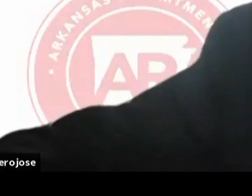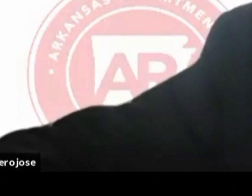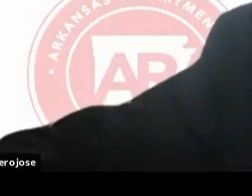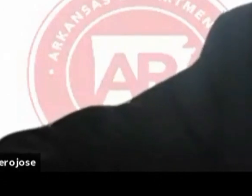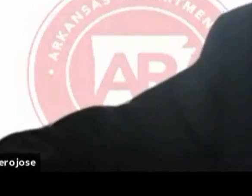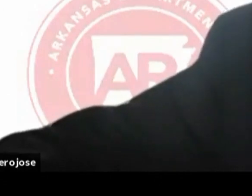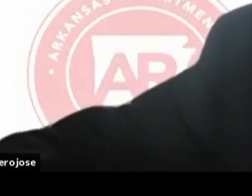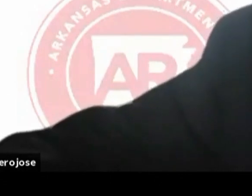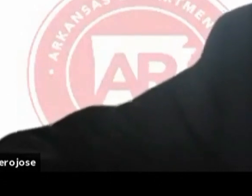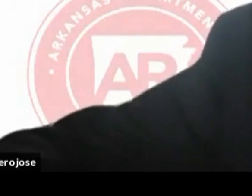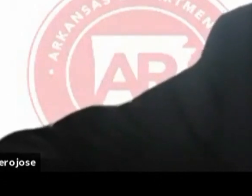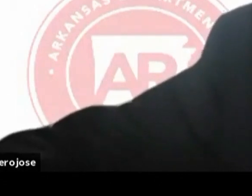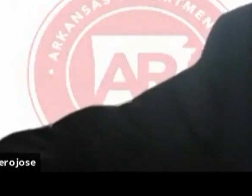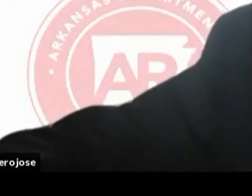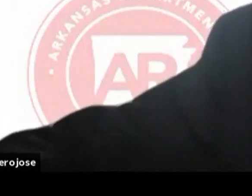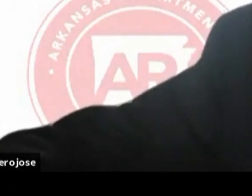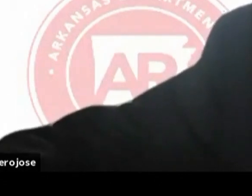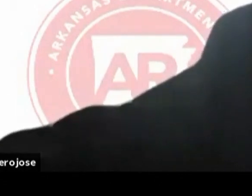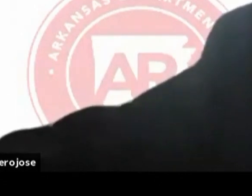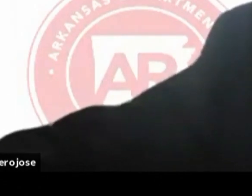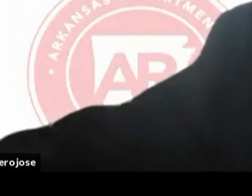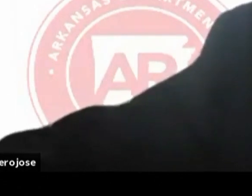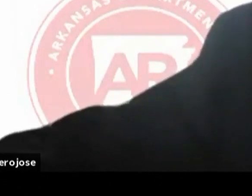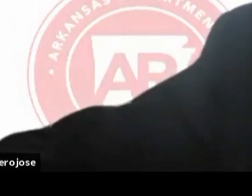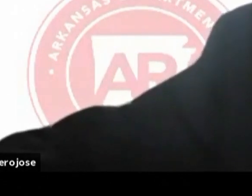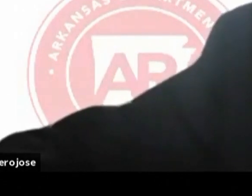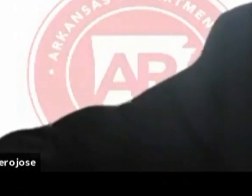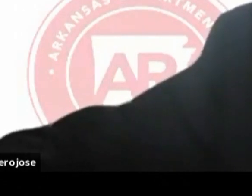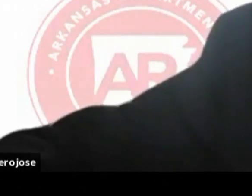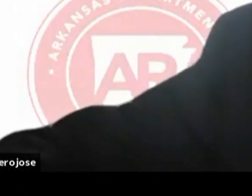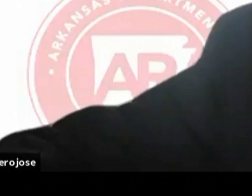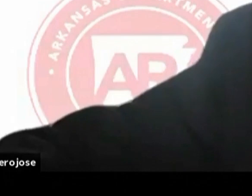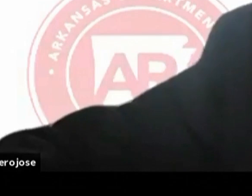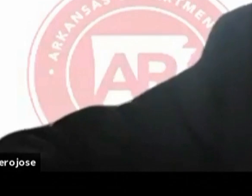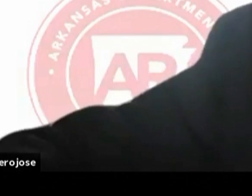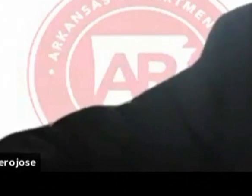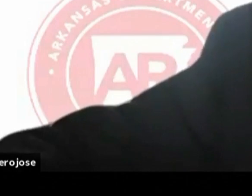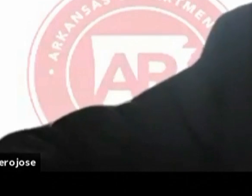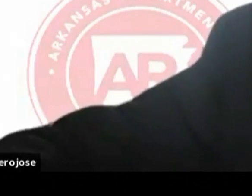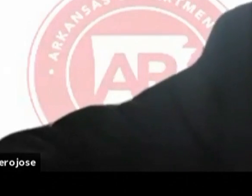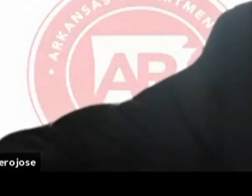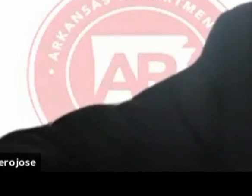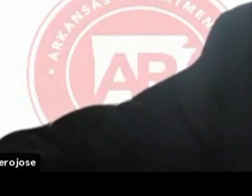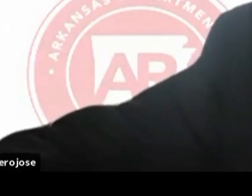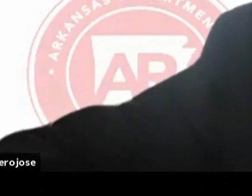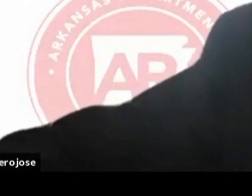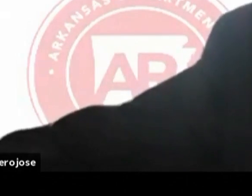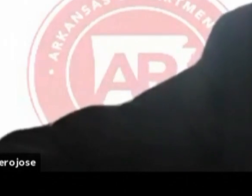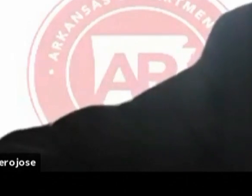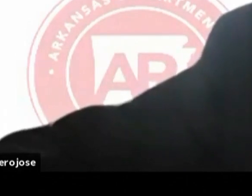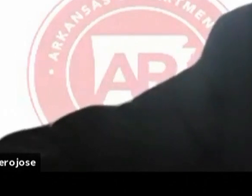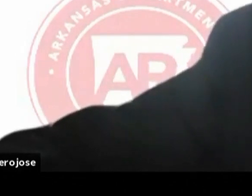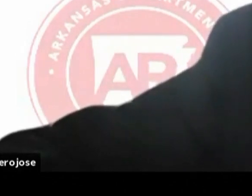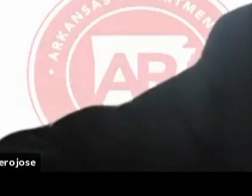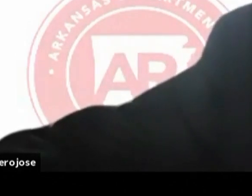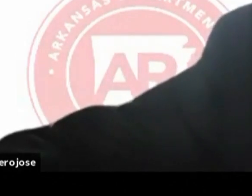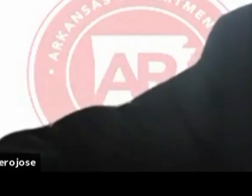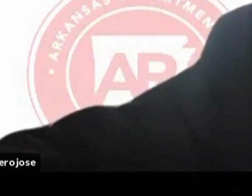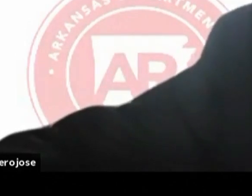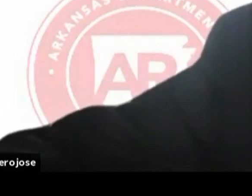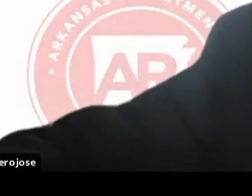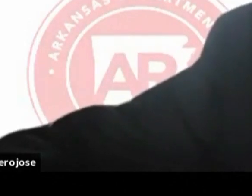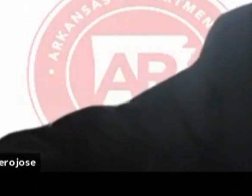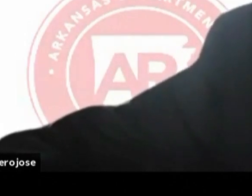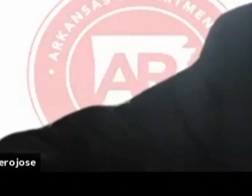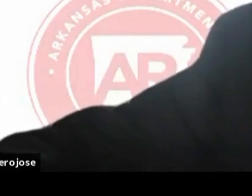deaths are coming from nursing homes. So it is the older population. We see generally these individuals as over 65 years